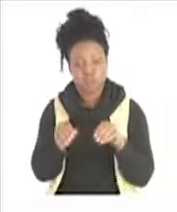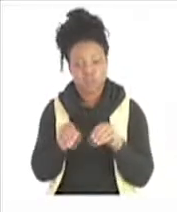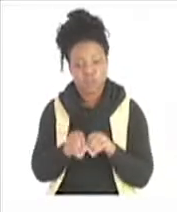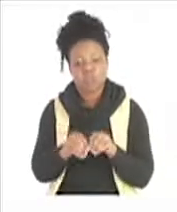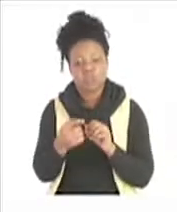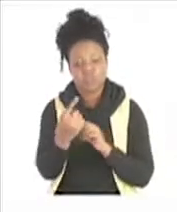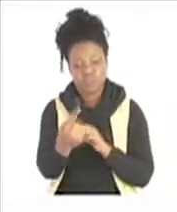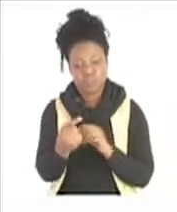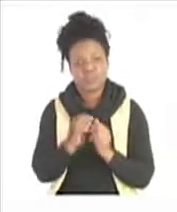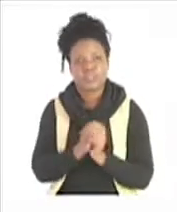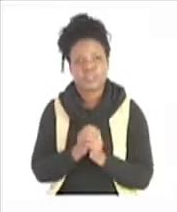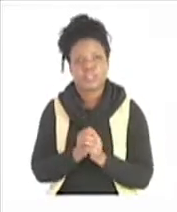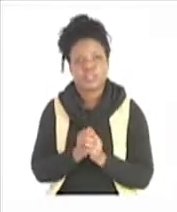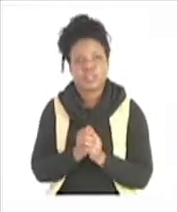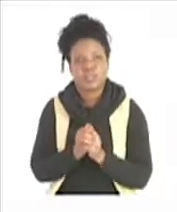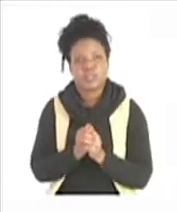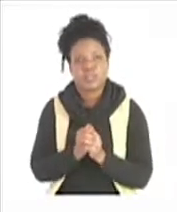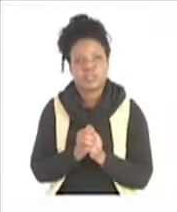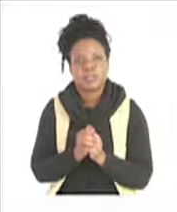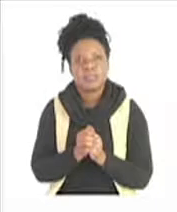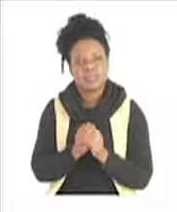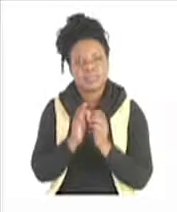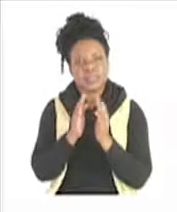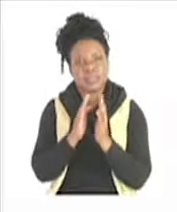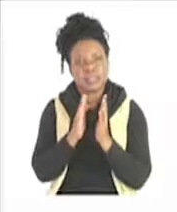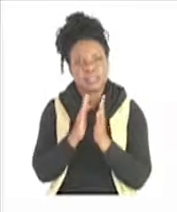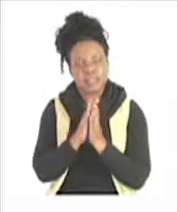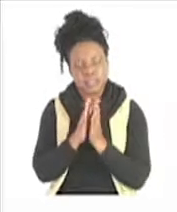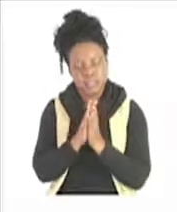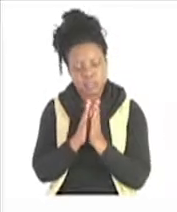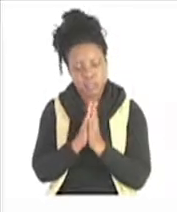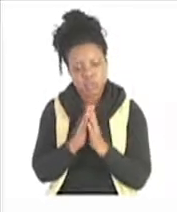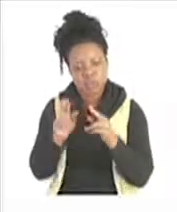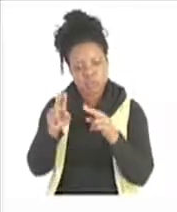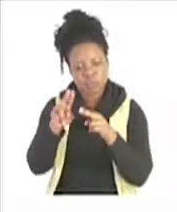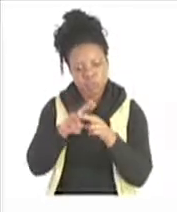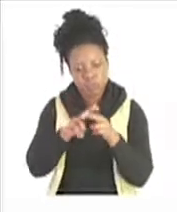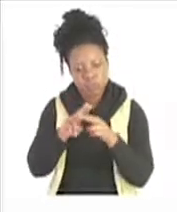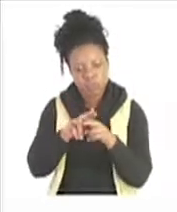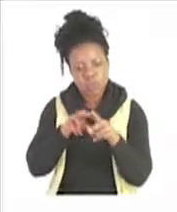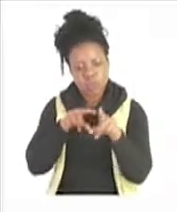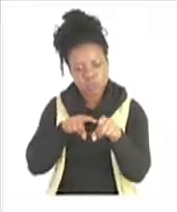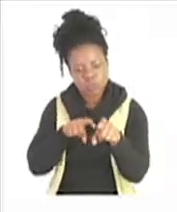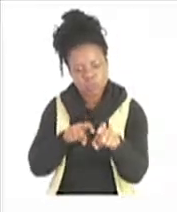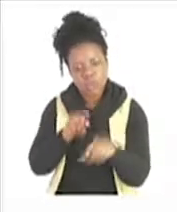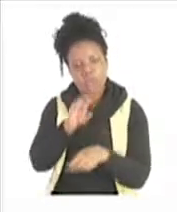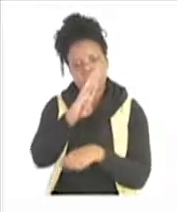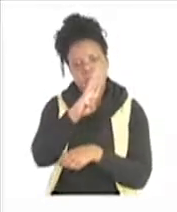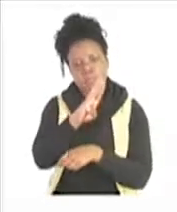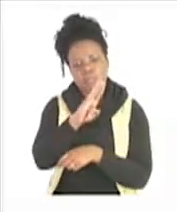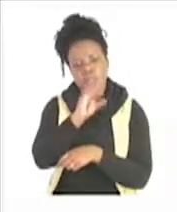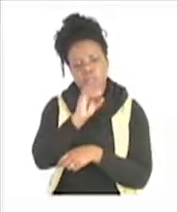our activity. It says, do the following calculations using BODMAS.